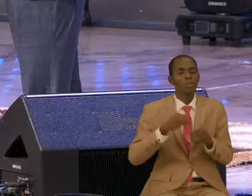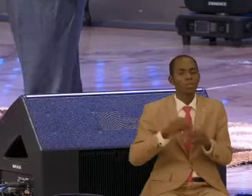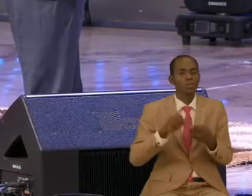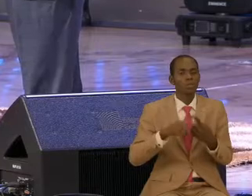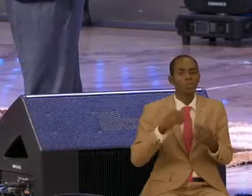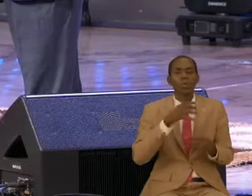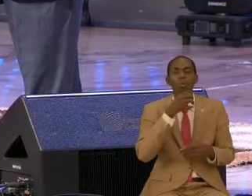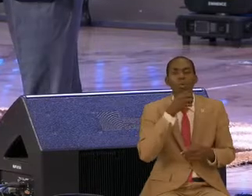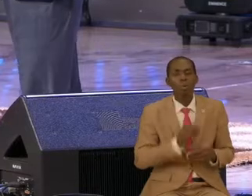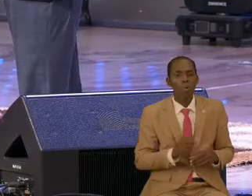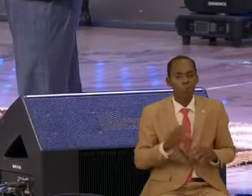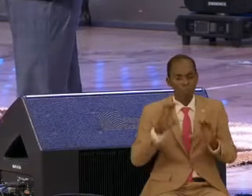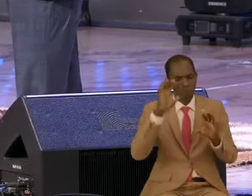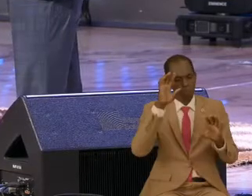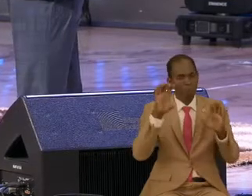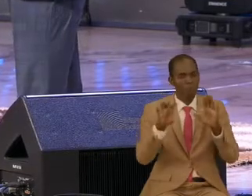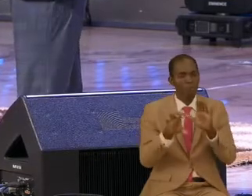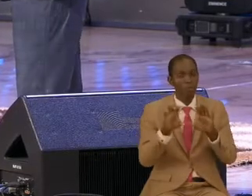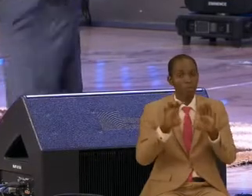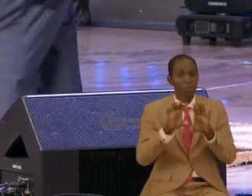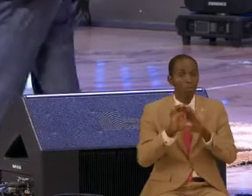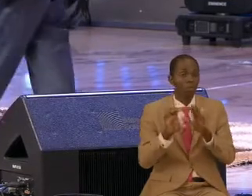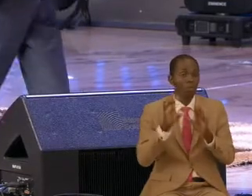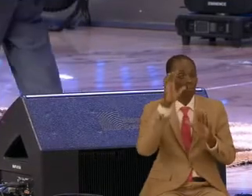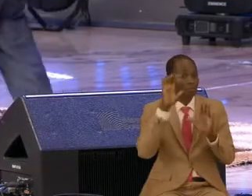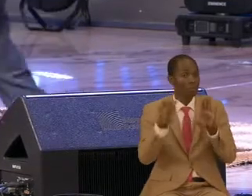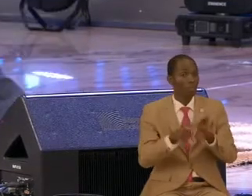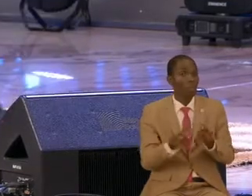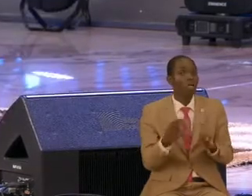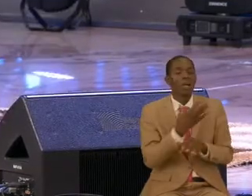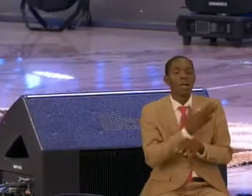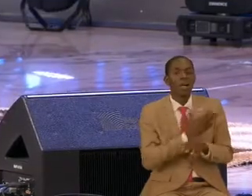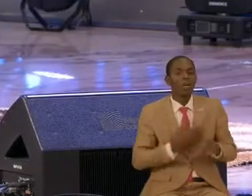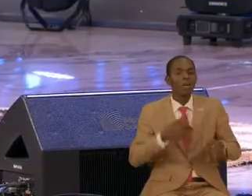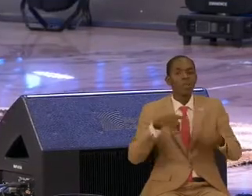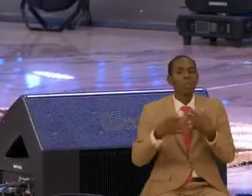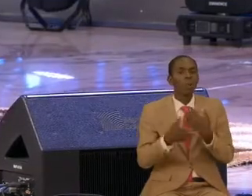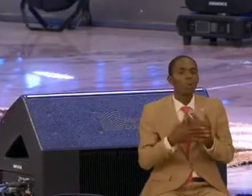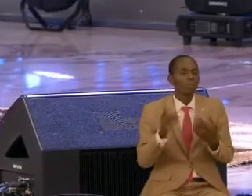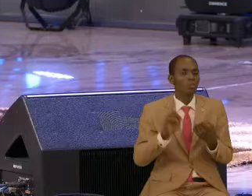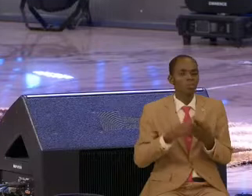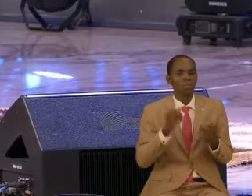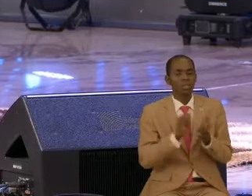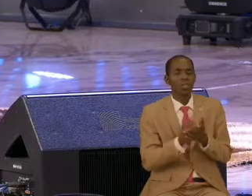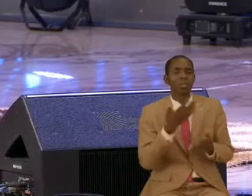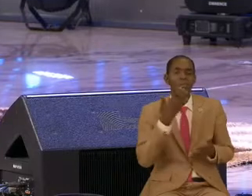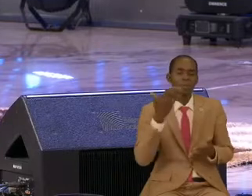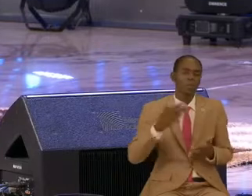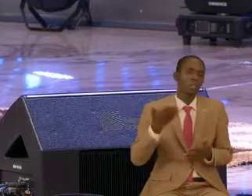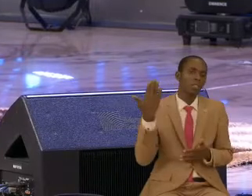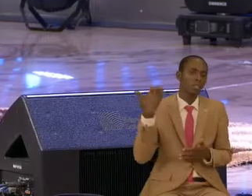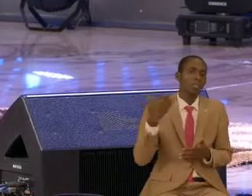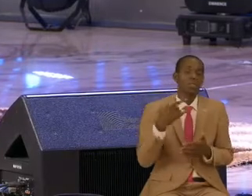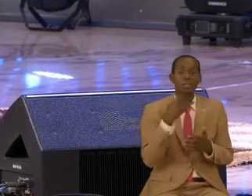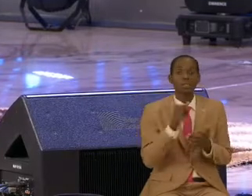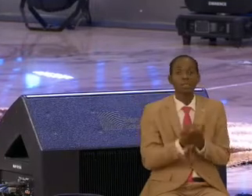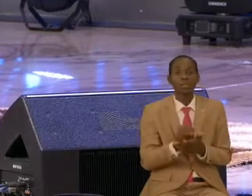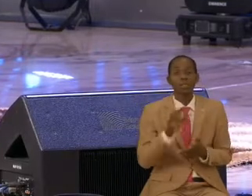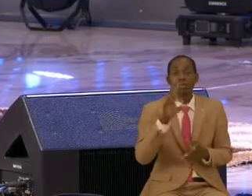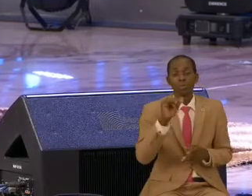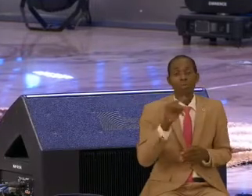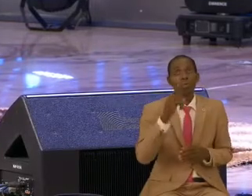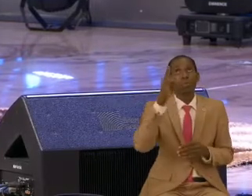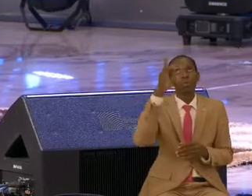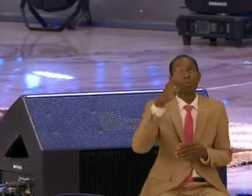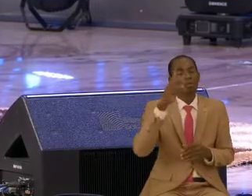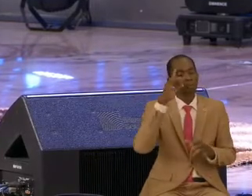the rituals and the rites and the ceremonies of the old covenant. Say, God forbid that I should glory